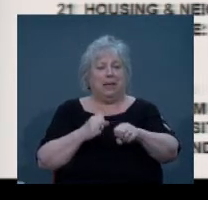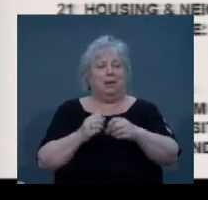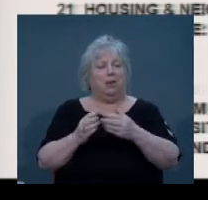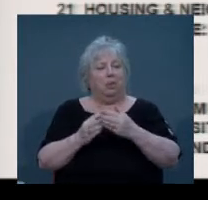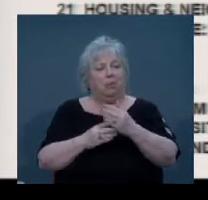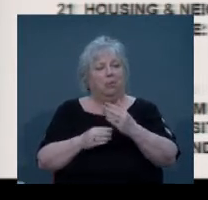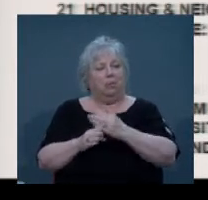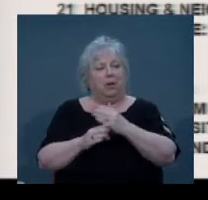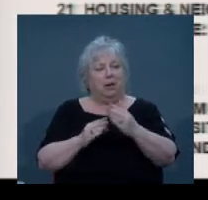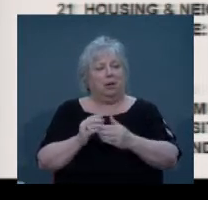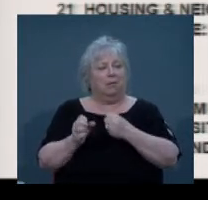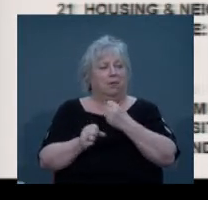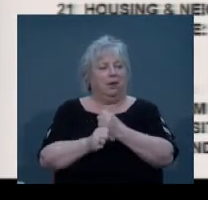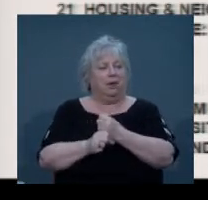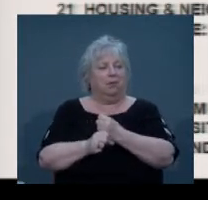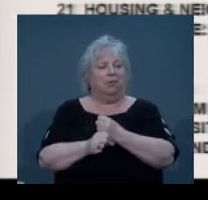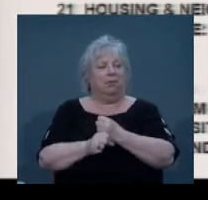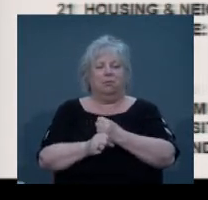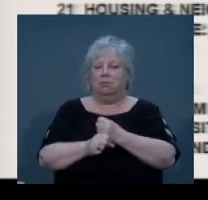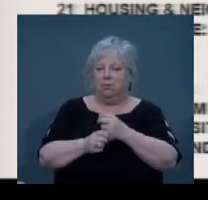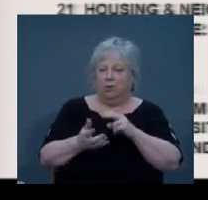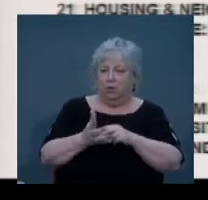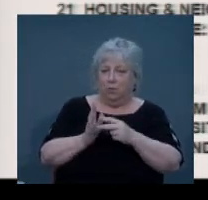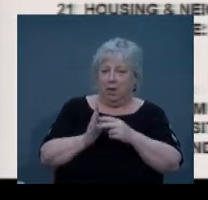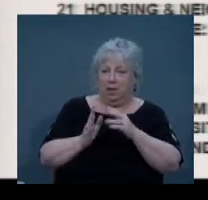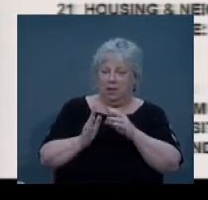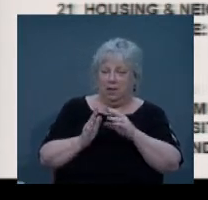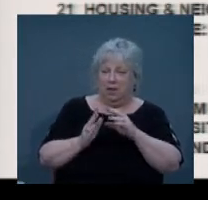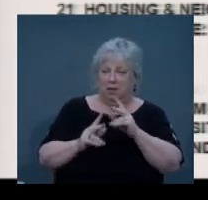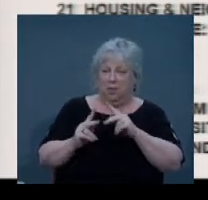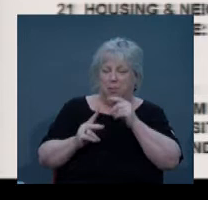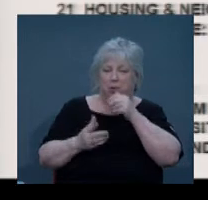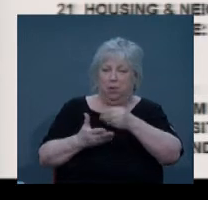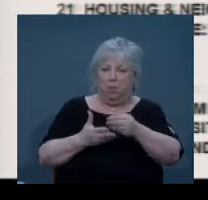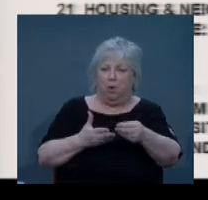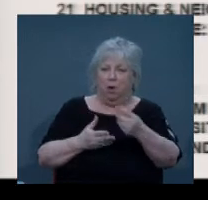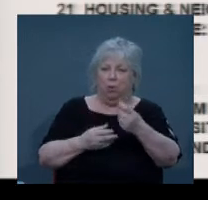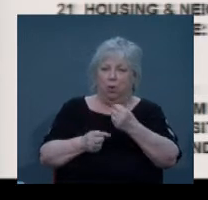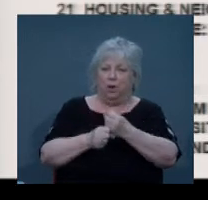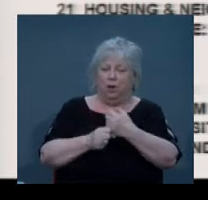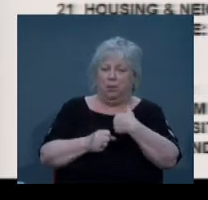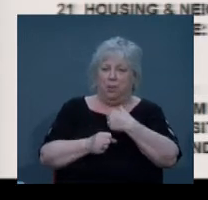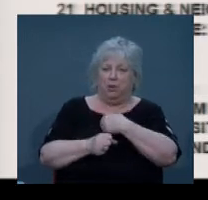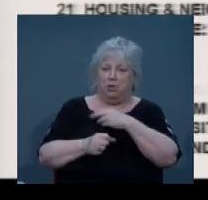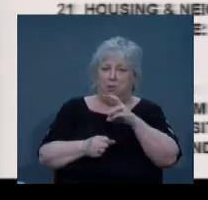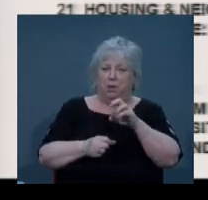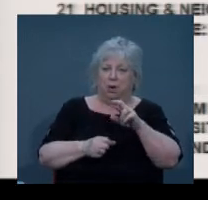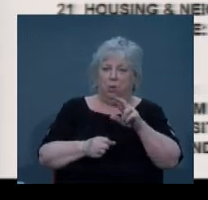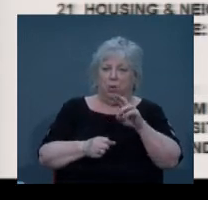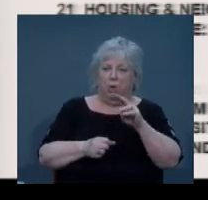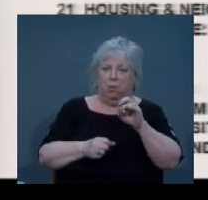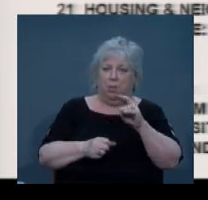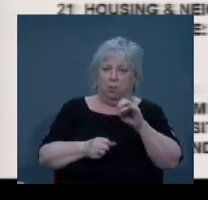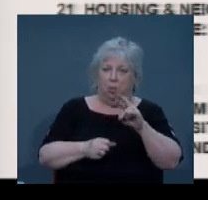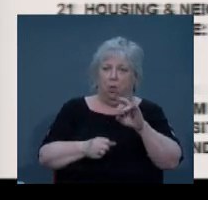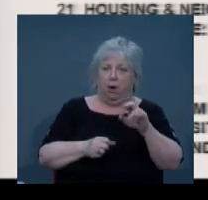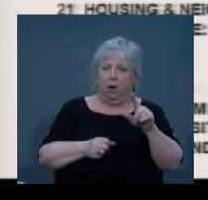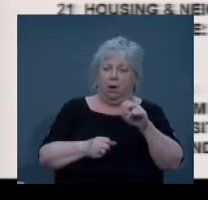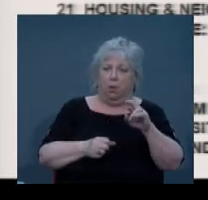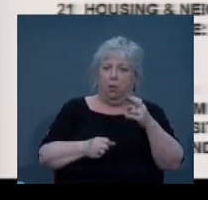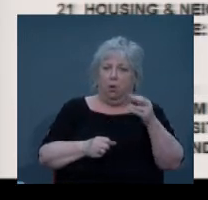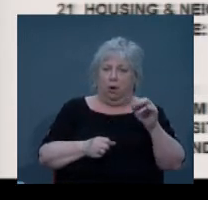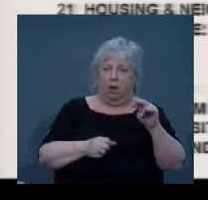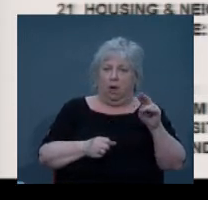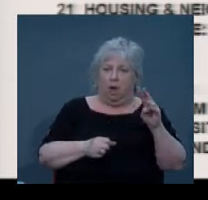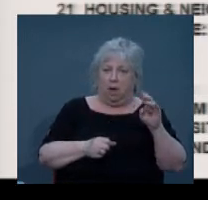year. You mean the city people who bought 1 year memberships at War Memorial or Heinemann? Yes. That they're all